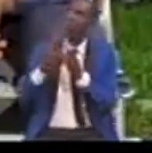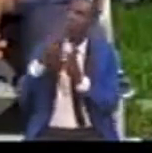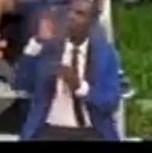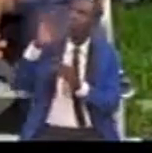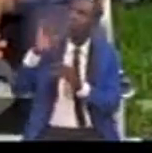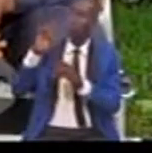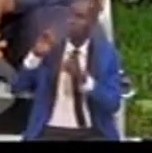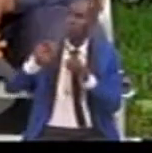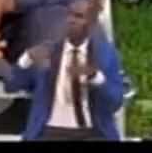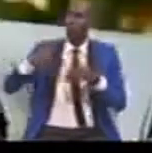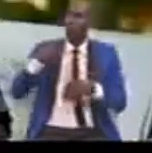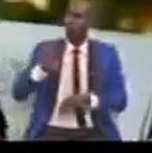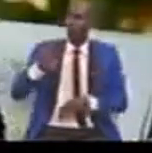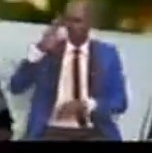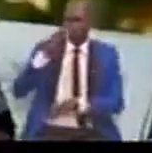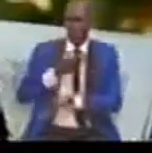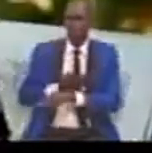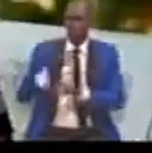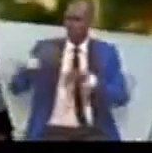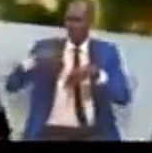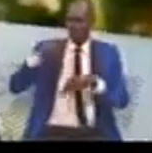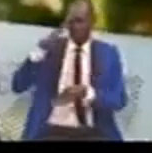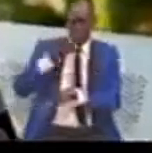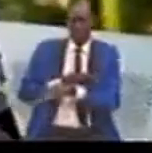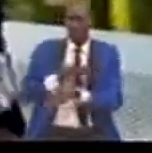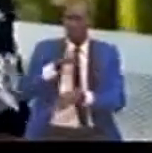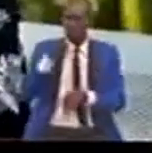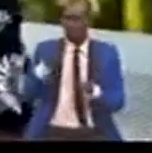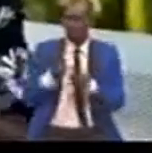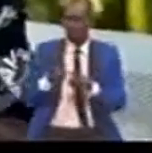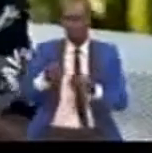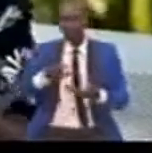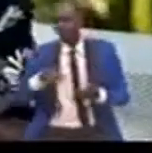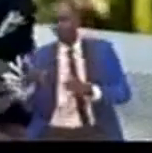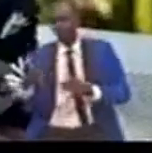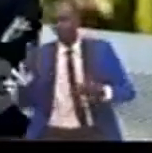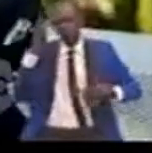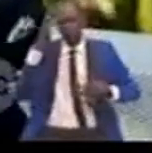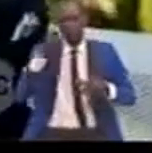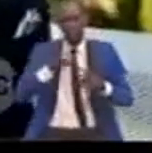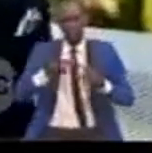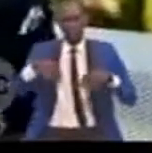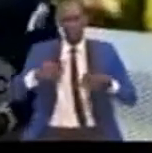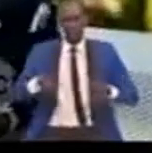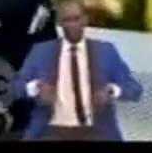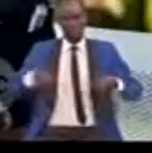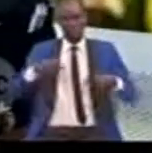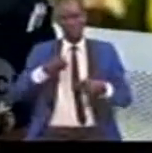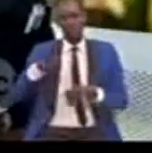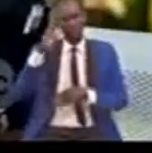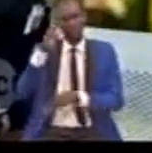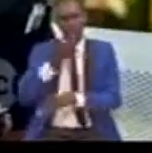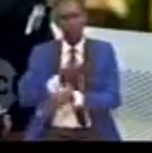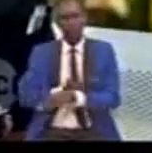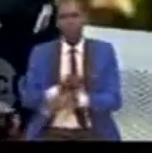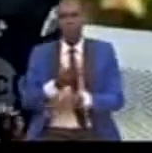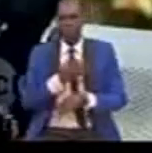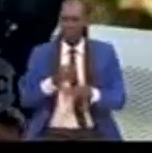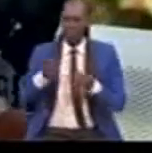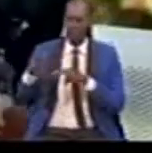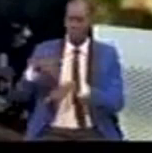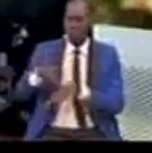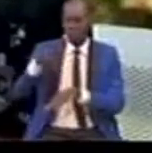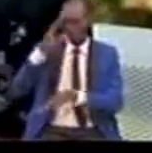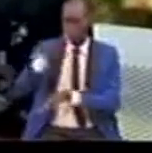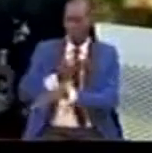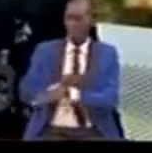me, he did not give me a dead child, neither a sick child, but he gave me a live child. And I saw him in that condition.